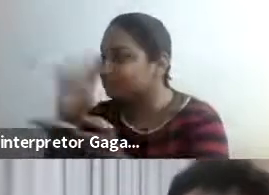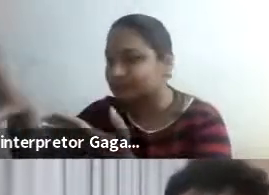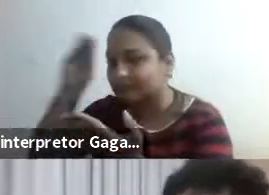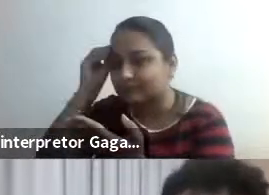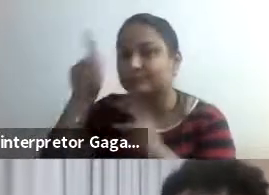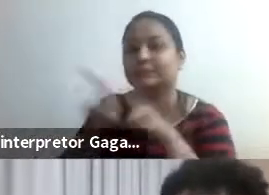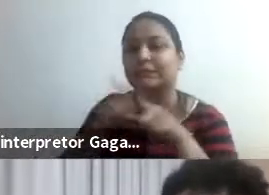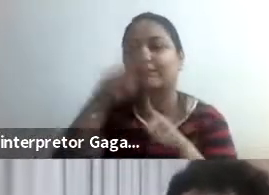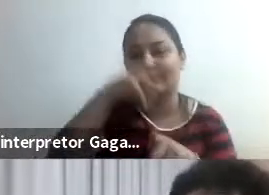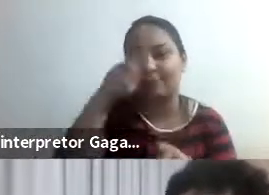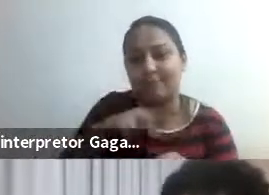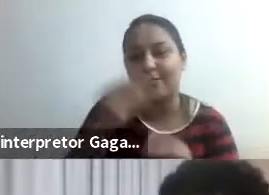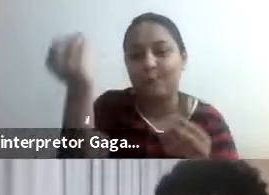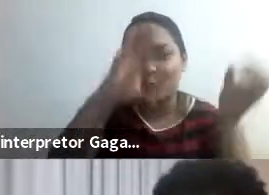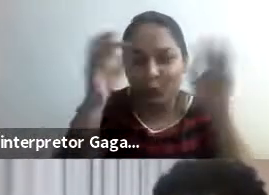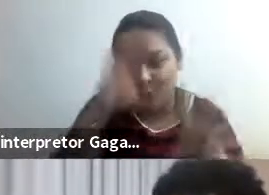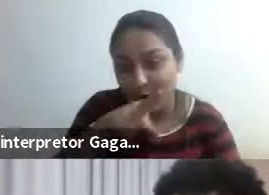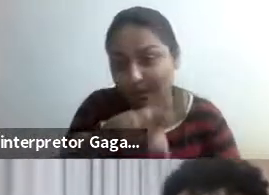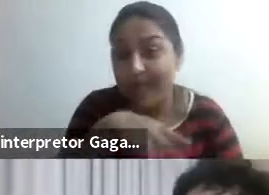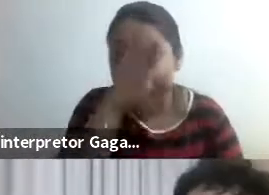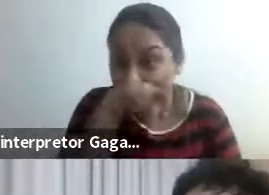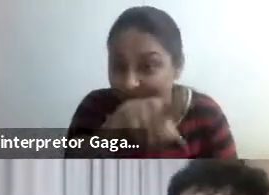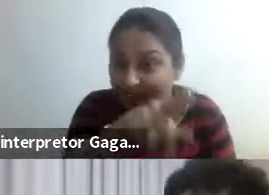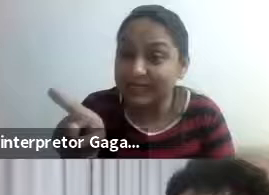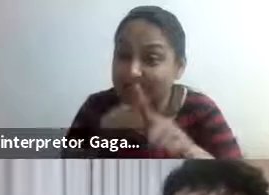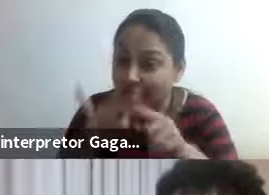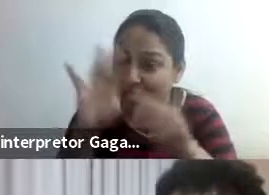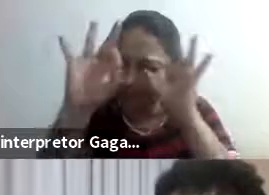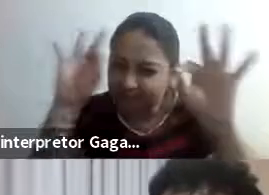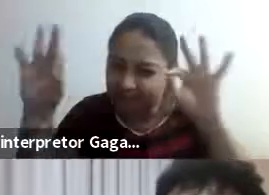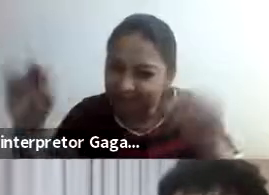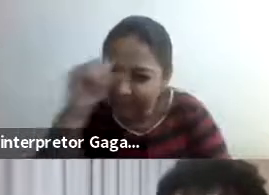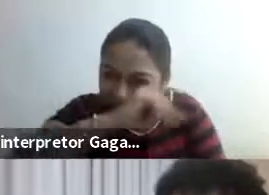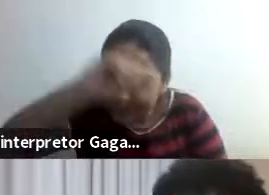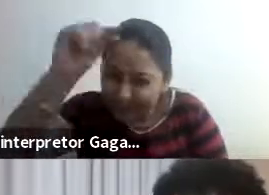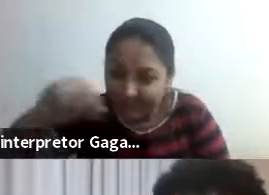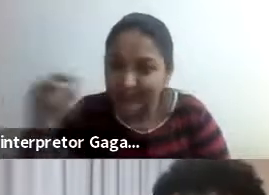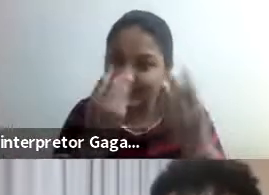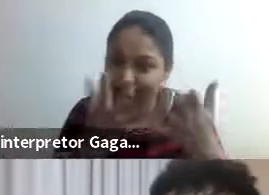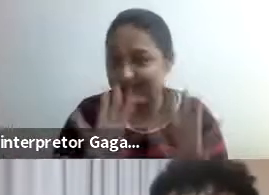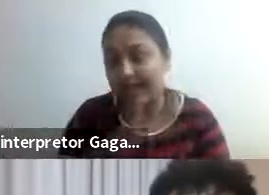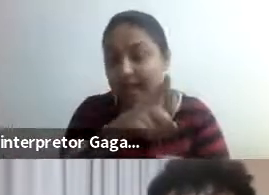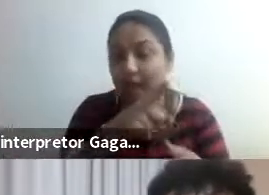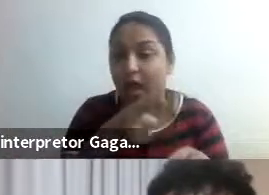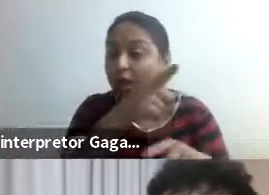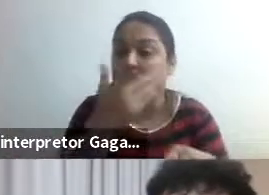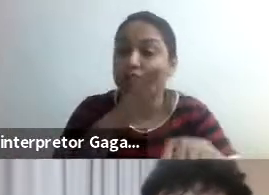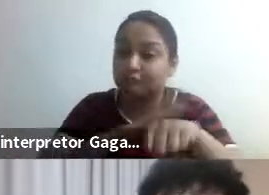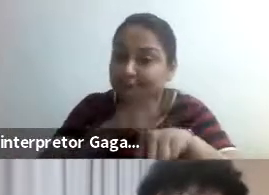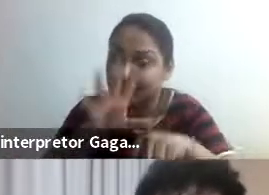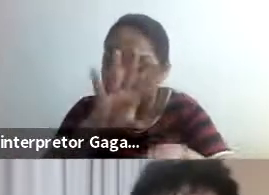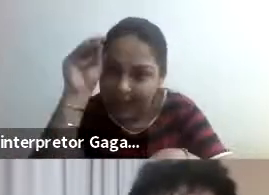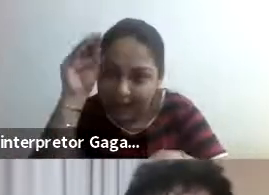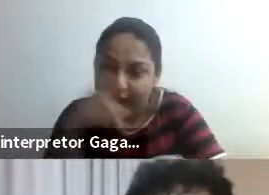other times, you know, she might simplify the elephant's foot so that it goes better with her style. And sometimes